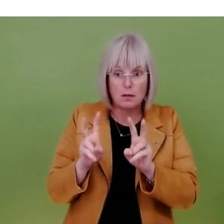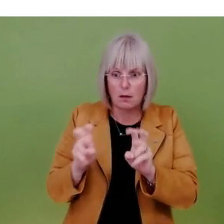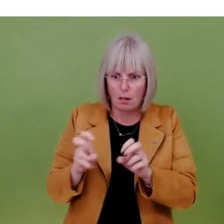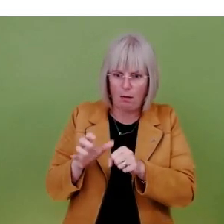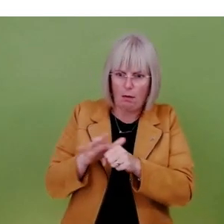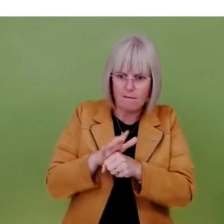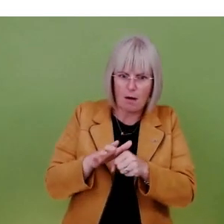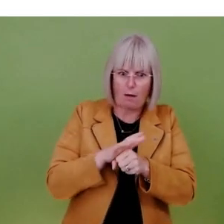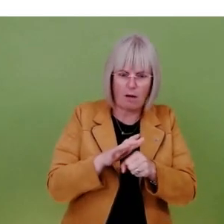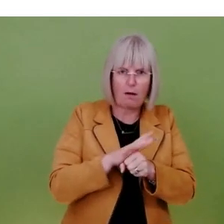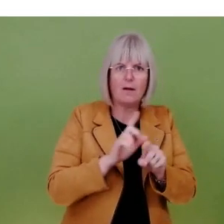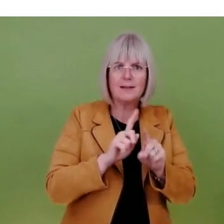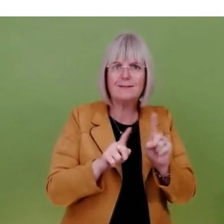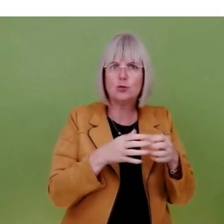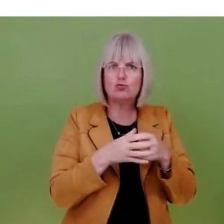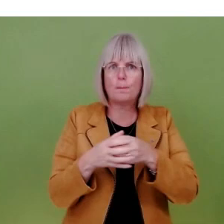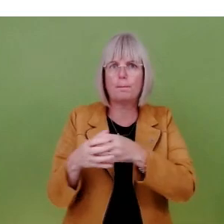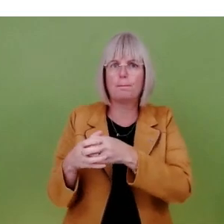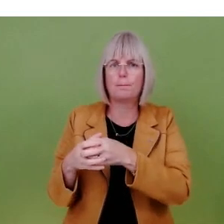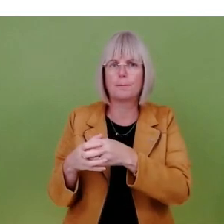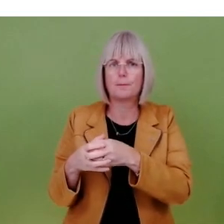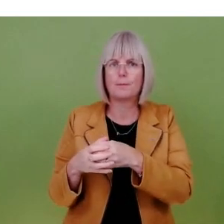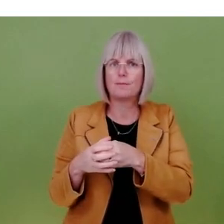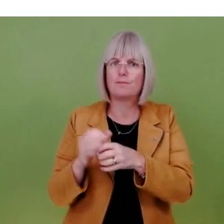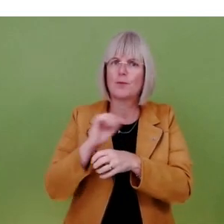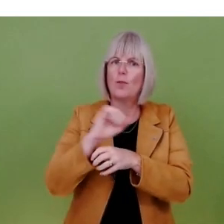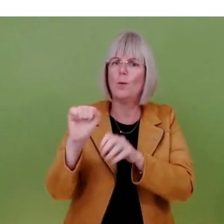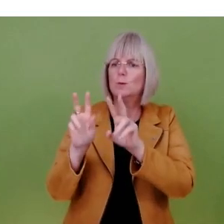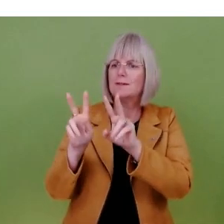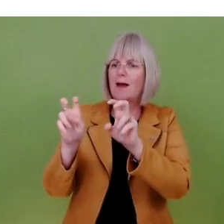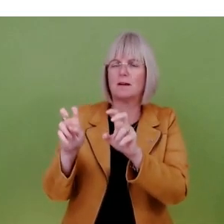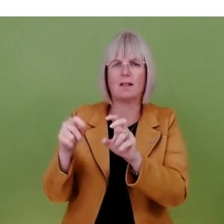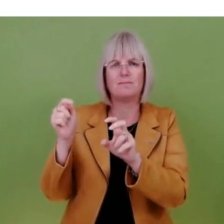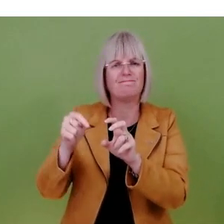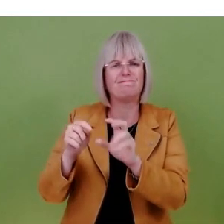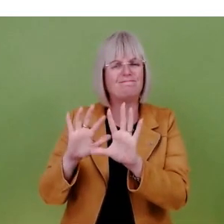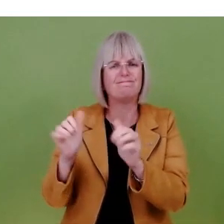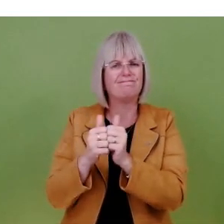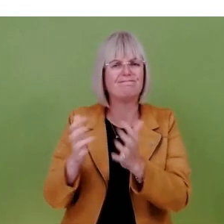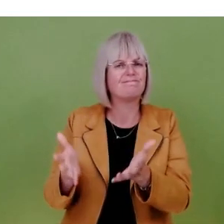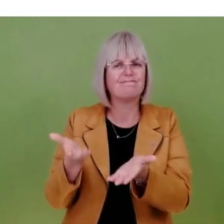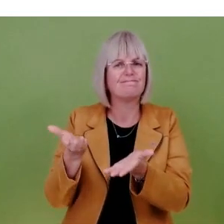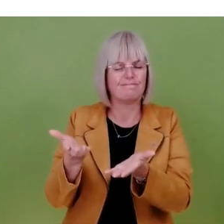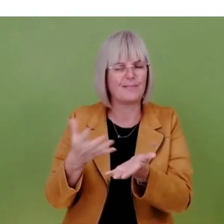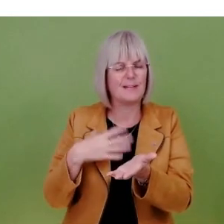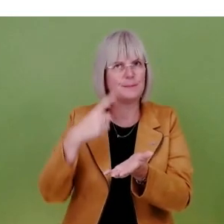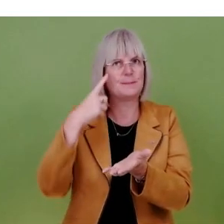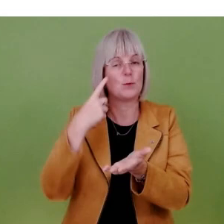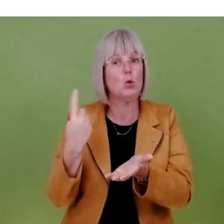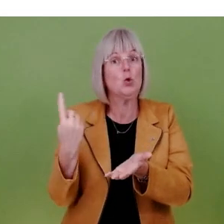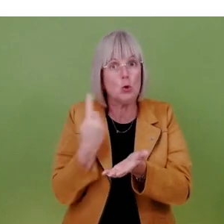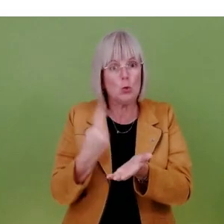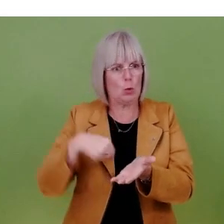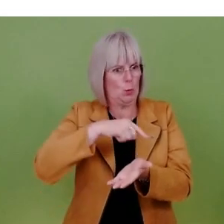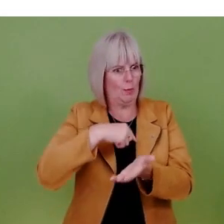sometimes don't serve the purpose that they were set for, and we need to think about specifically who are we speaking about, you know. And